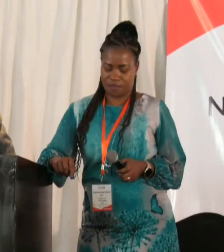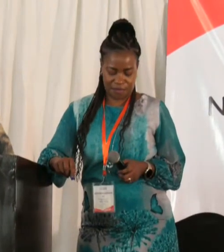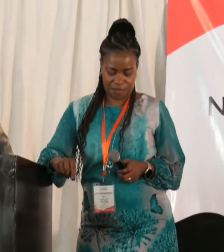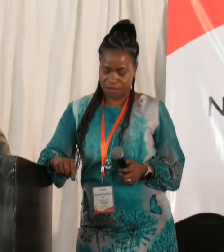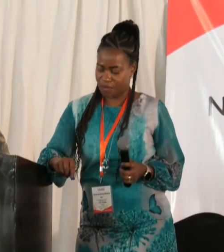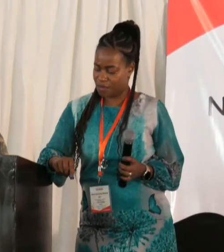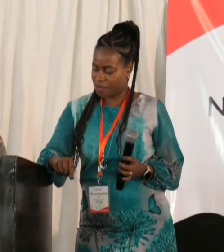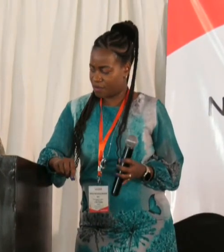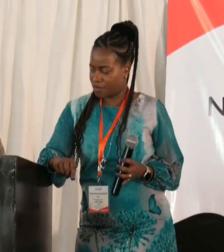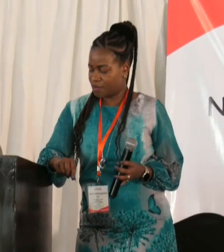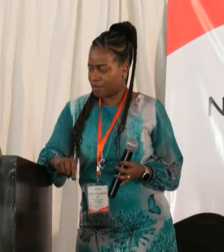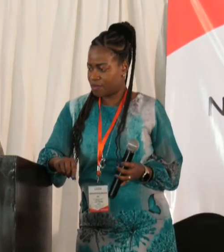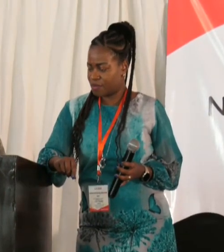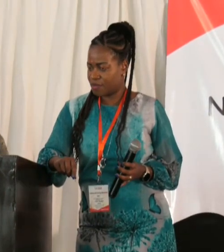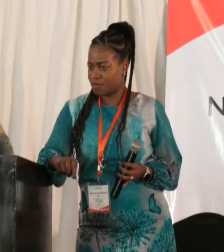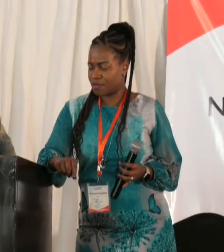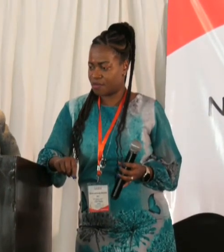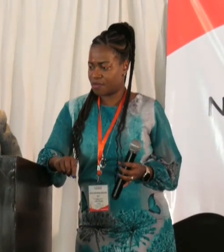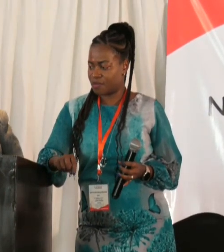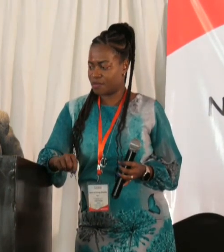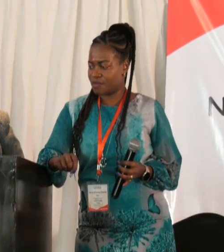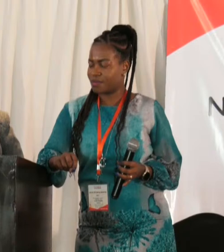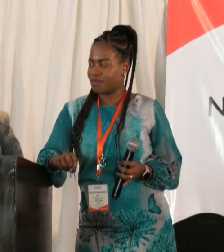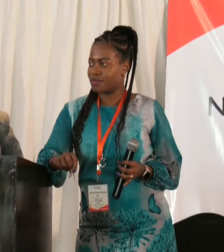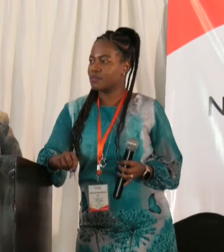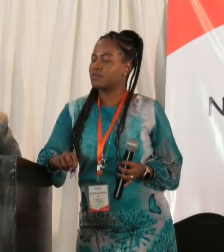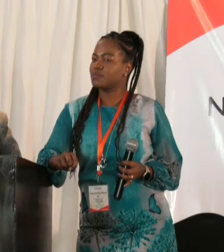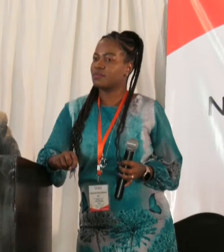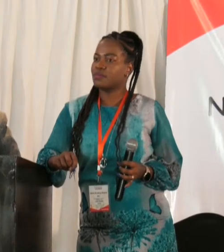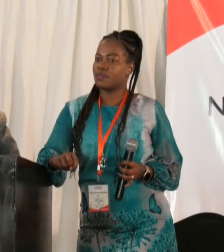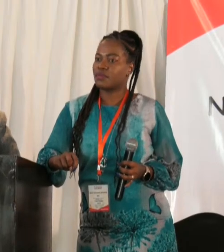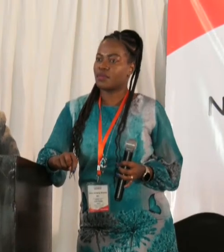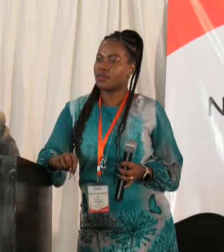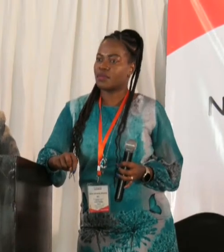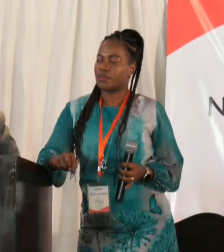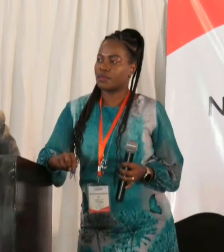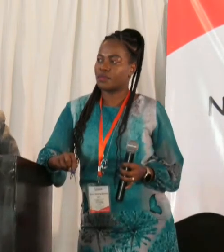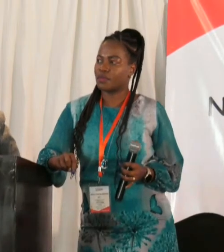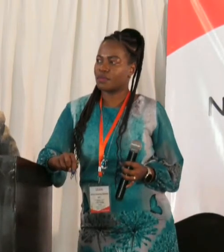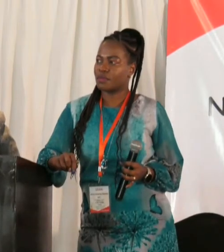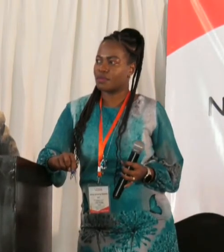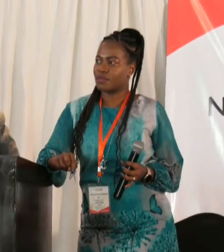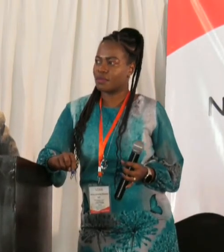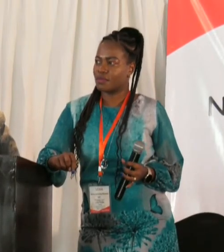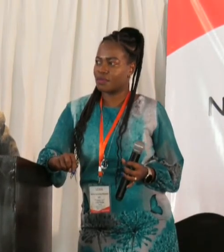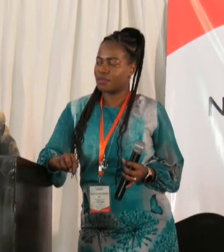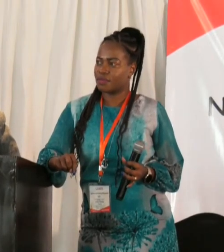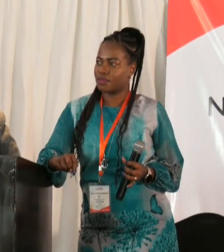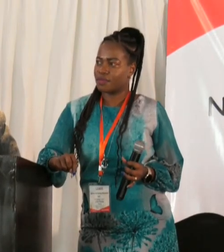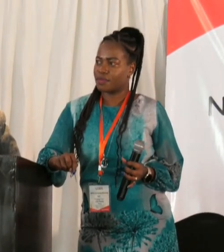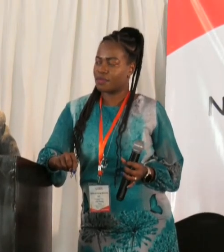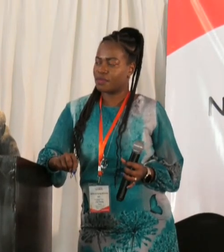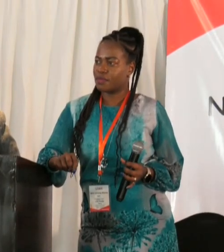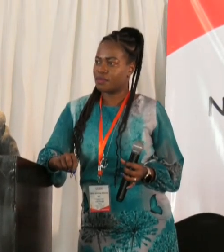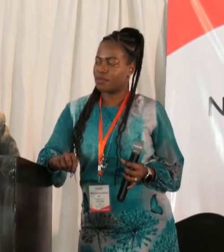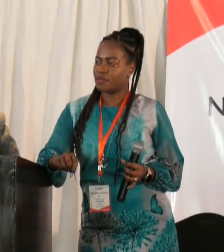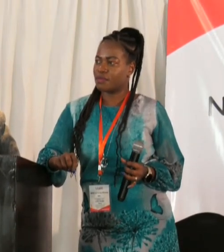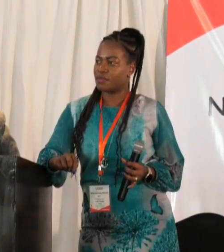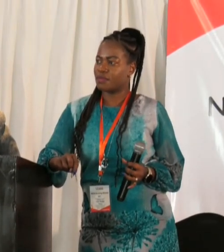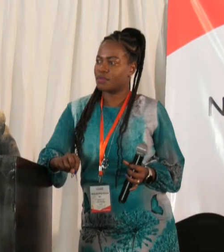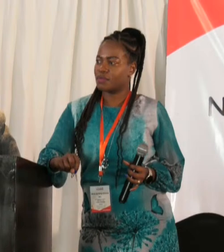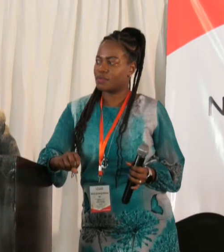respect for our children and our children respected us where we had respect for life and where we were all thinking about